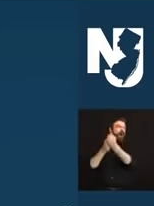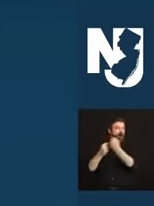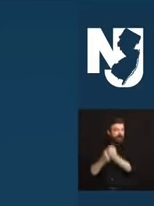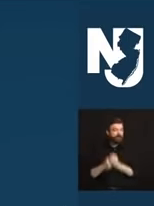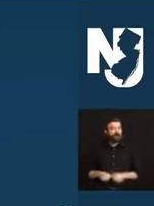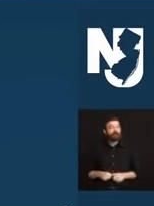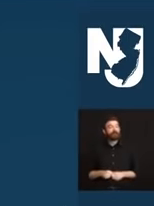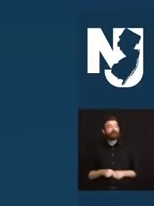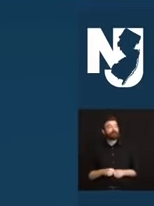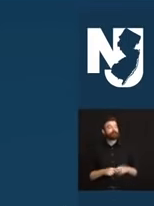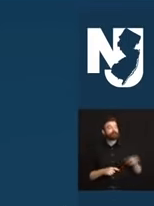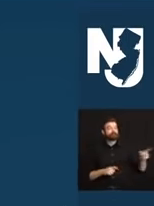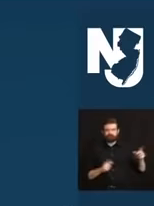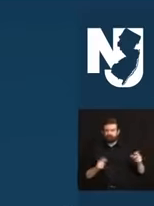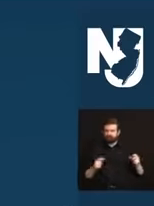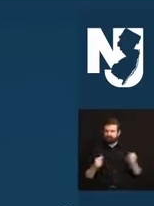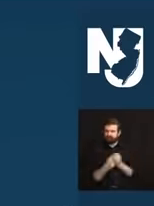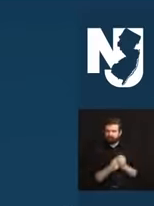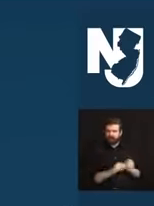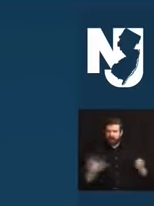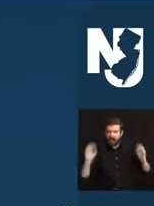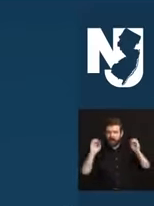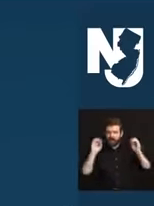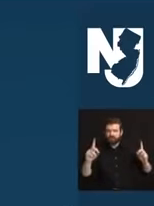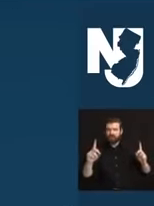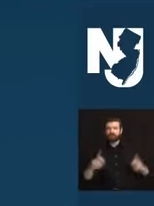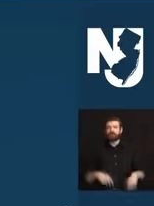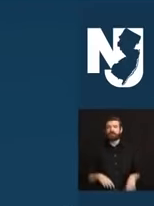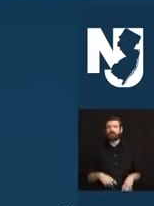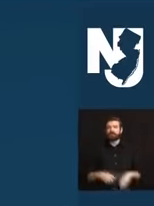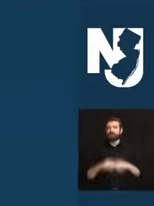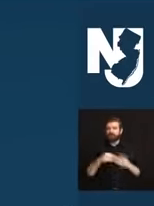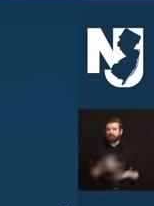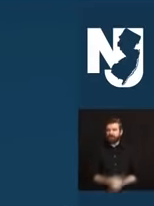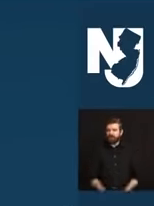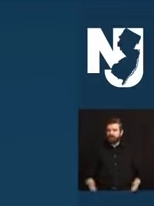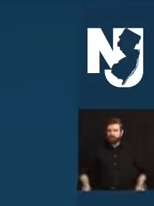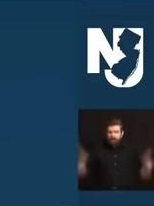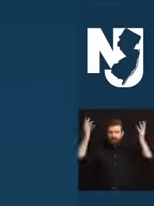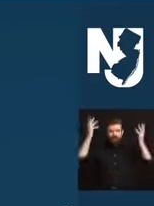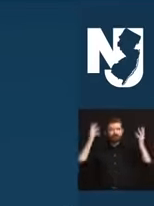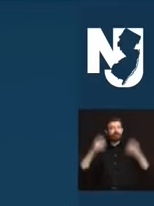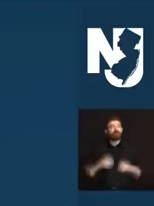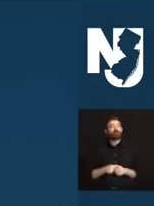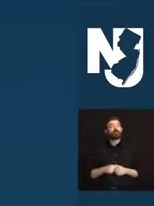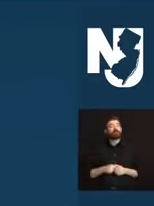even spearheading a fundraising campaign to save the music program at his children's school.